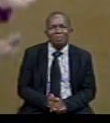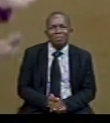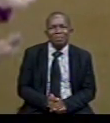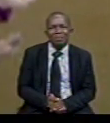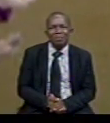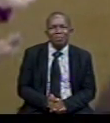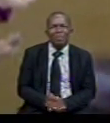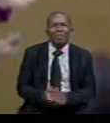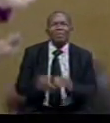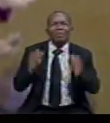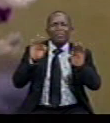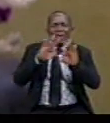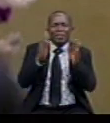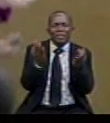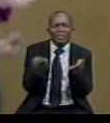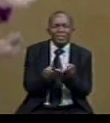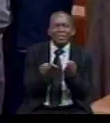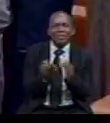families